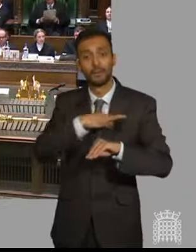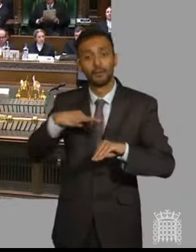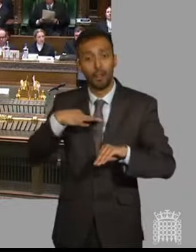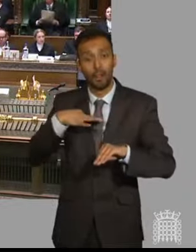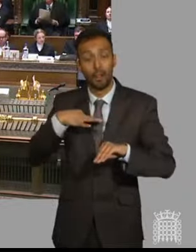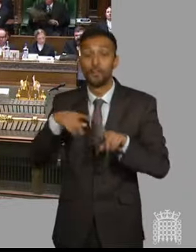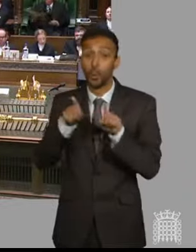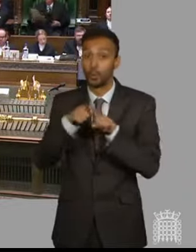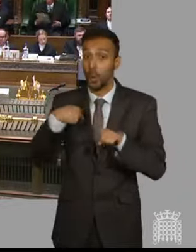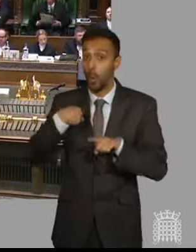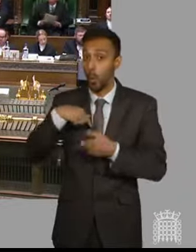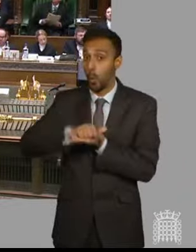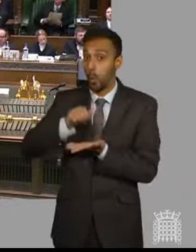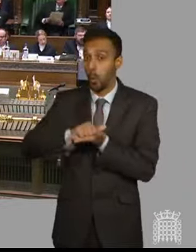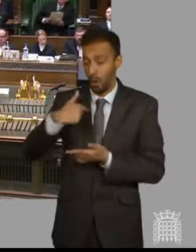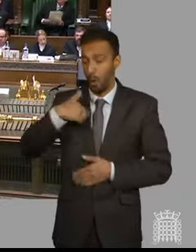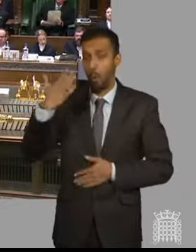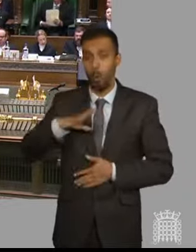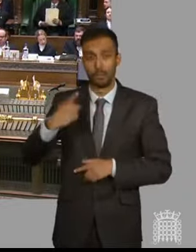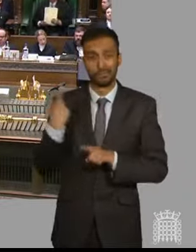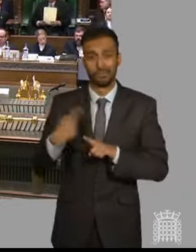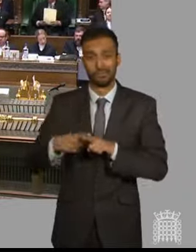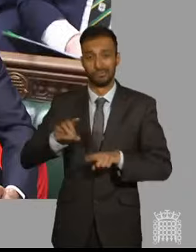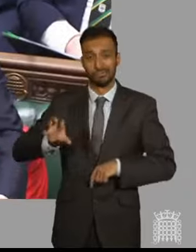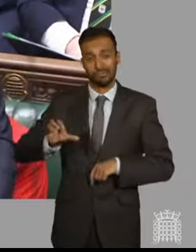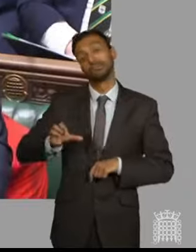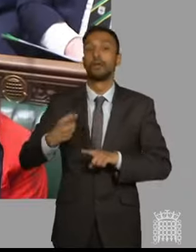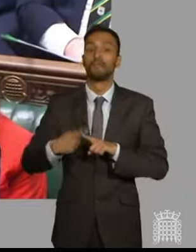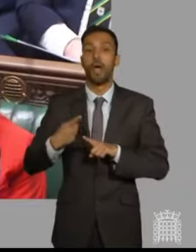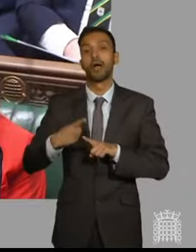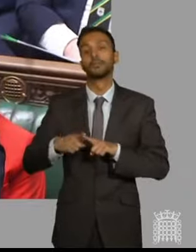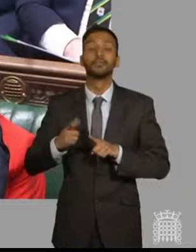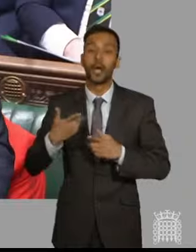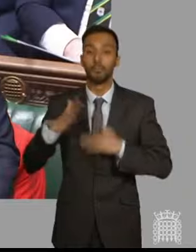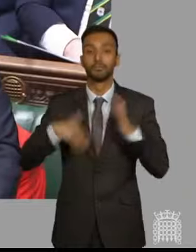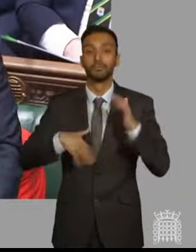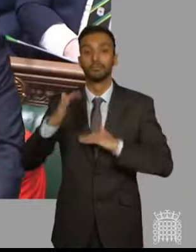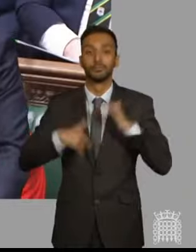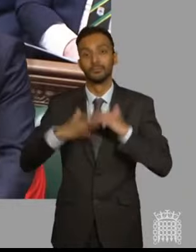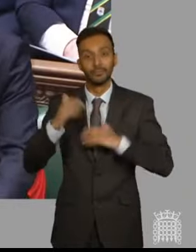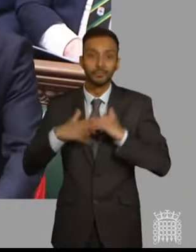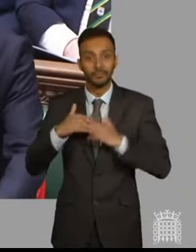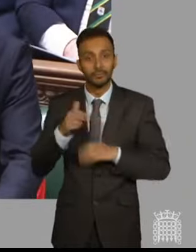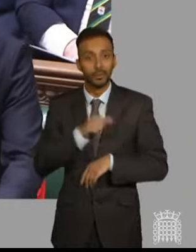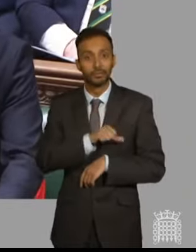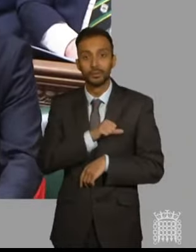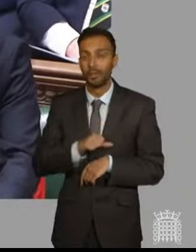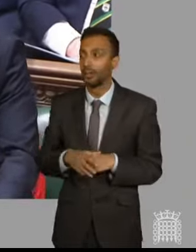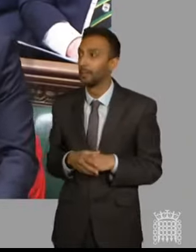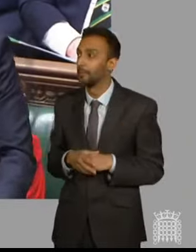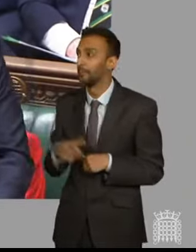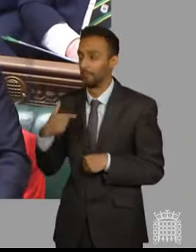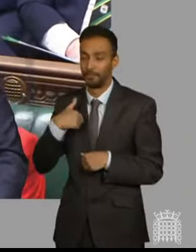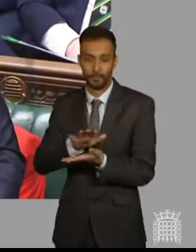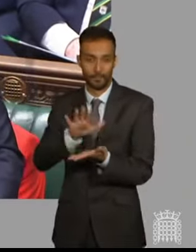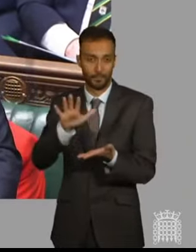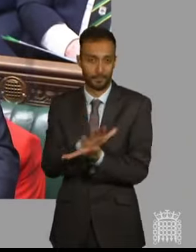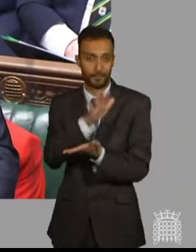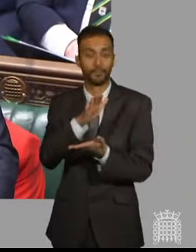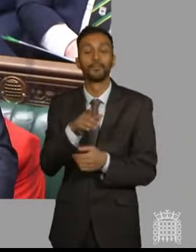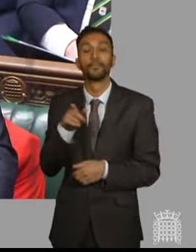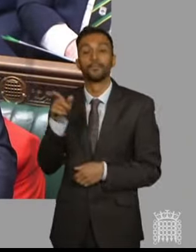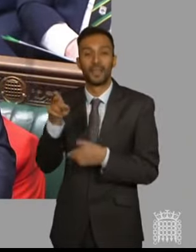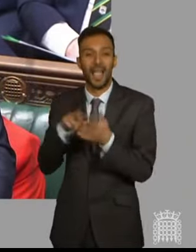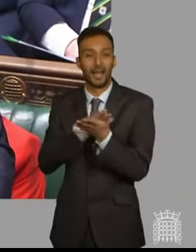Mr. Speaker, I am pleased that through our new hospitals programme, Hampshire's Hospital Trust, the NHS Foundation, will receive significant investment